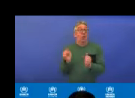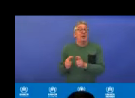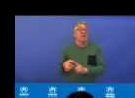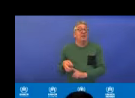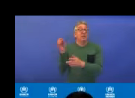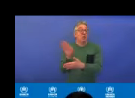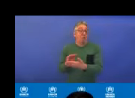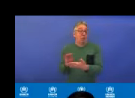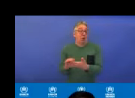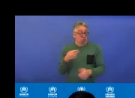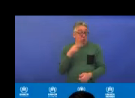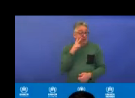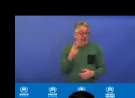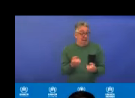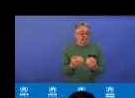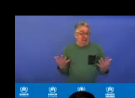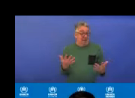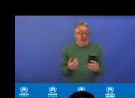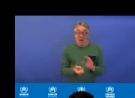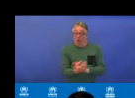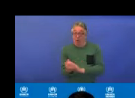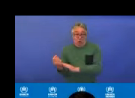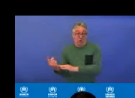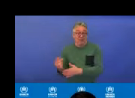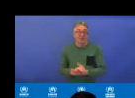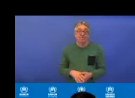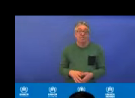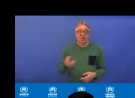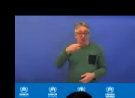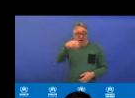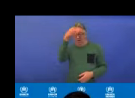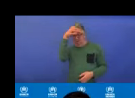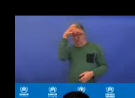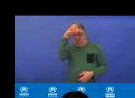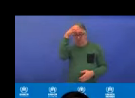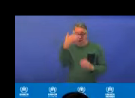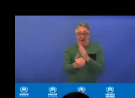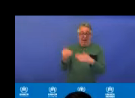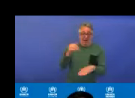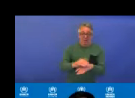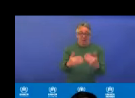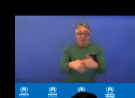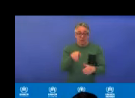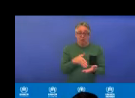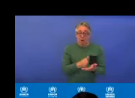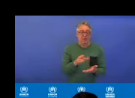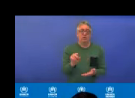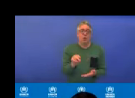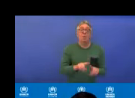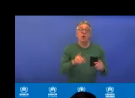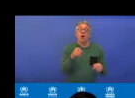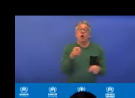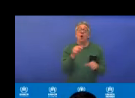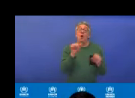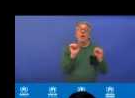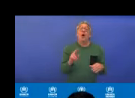course, I'm not an expert on disability rights, but on, as I said, using these mechanisms and leveraging them.